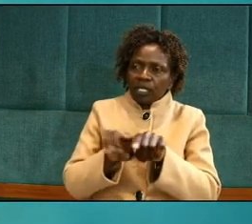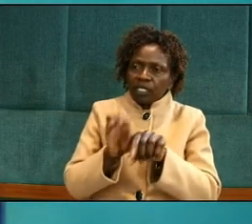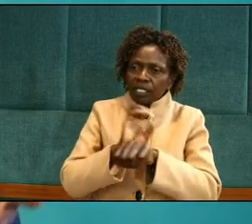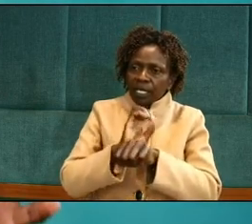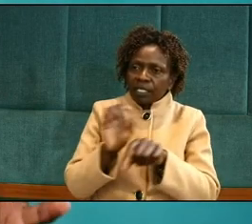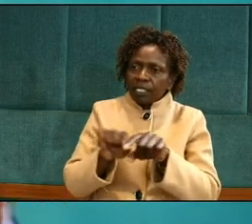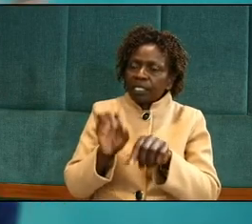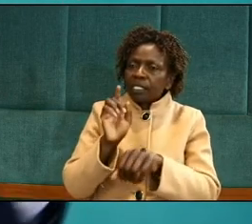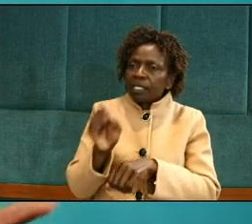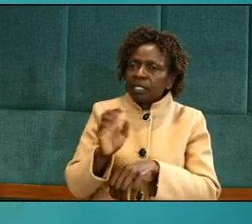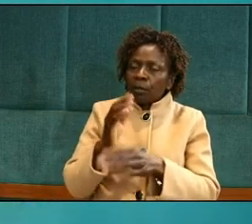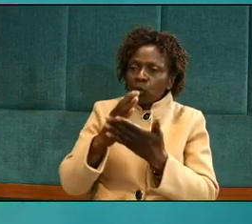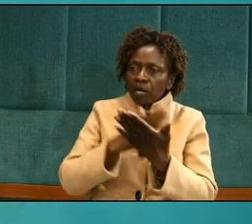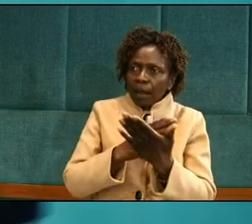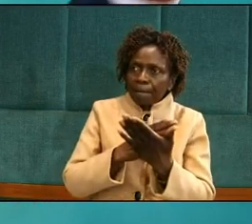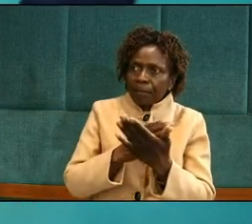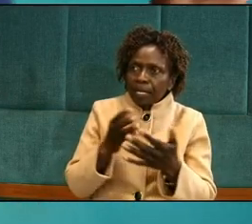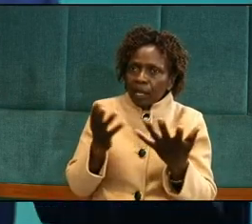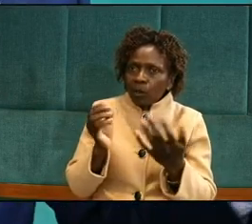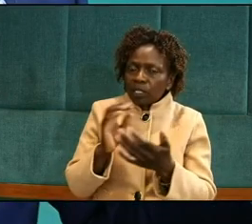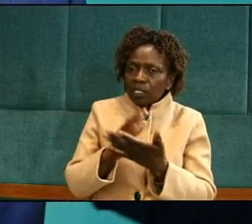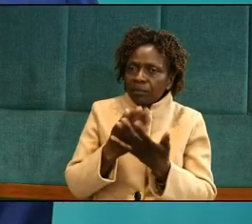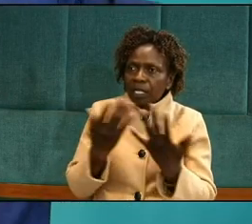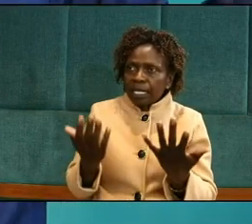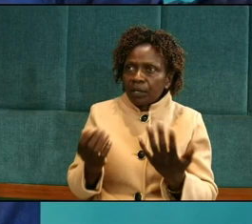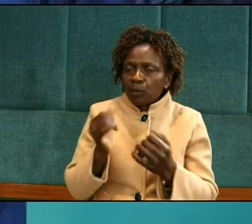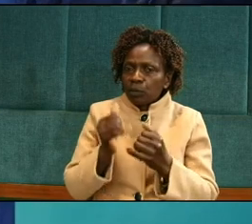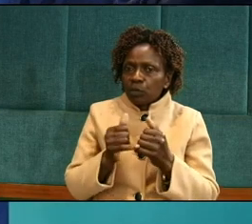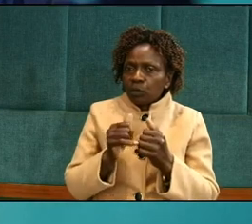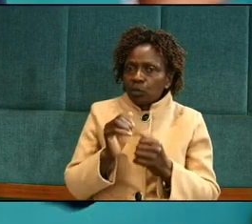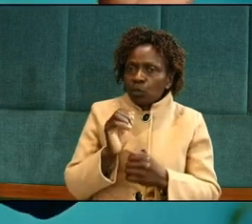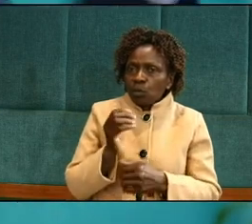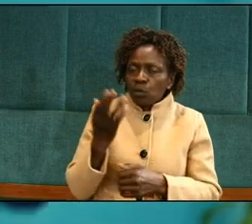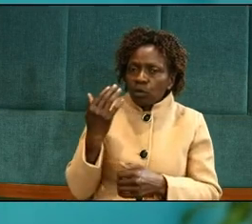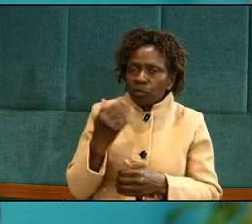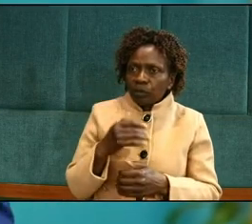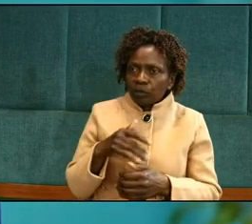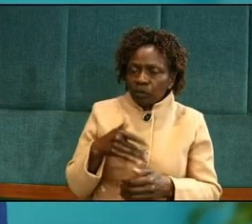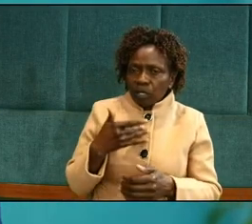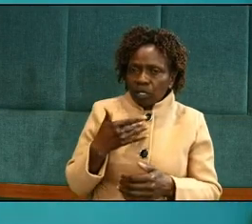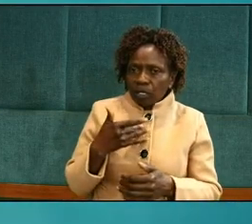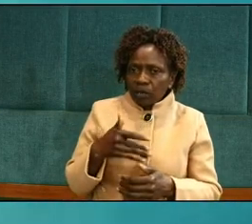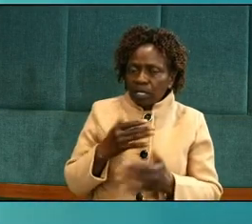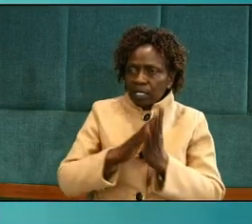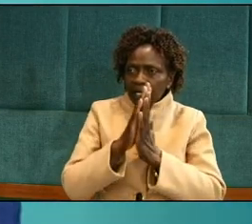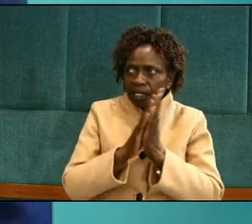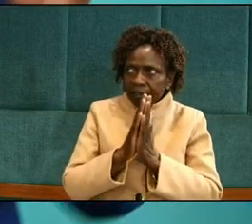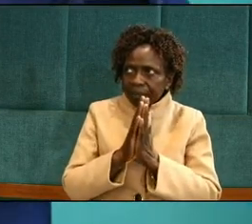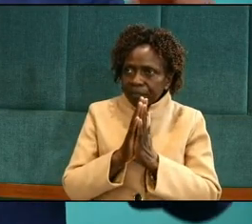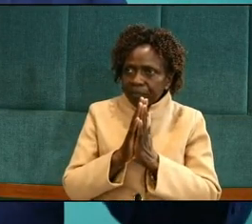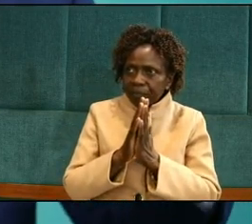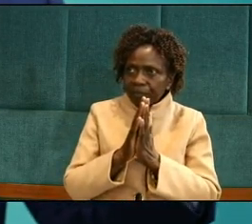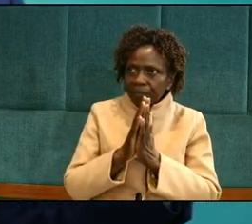that program, there was something that was intriguingly fascinating.